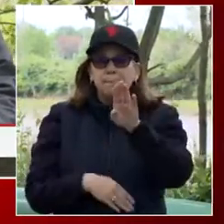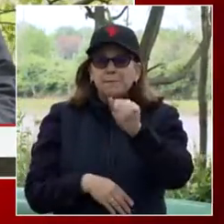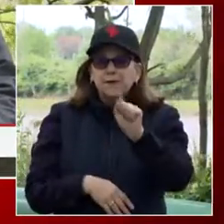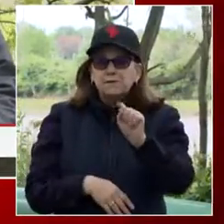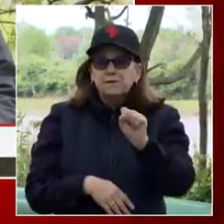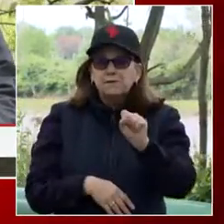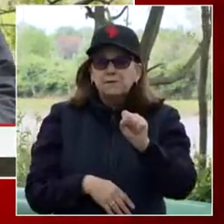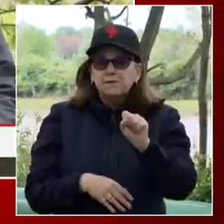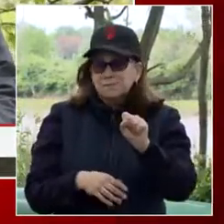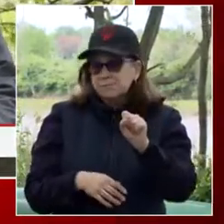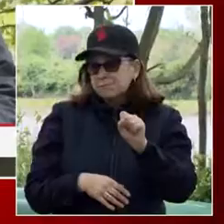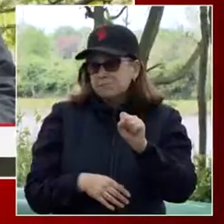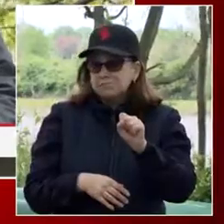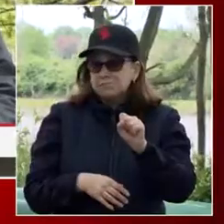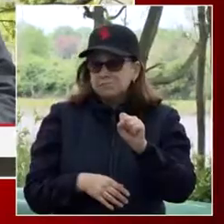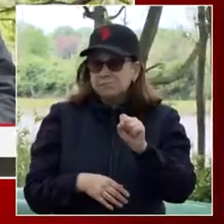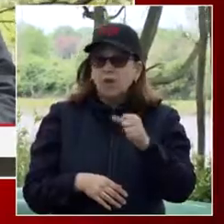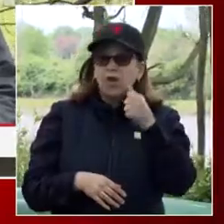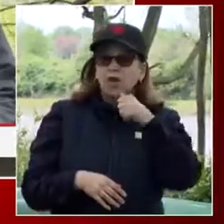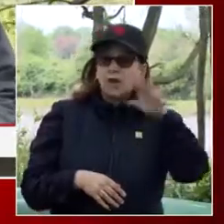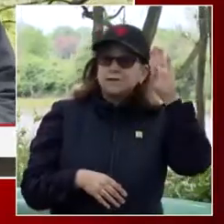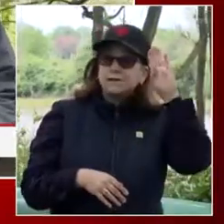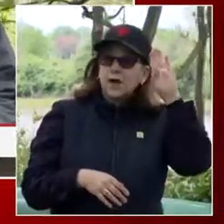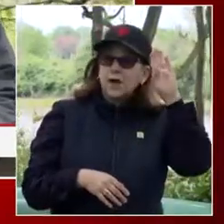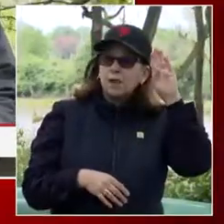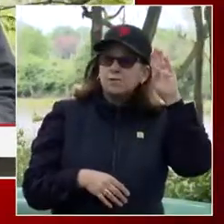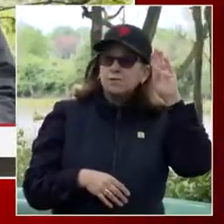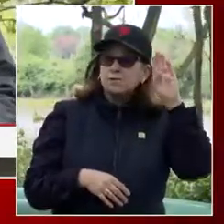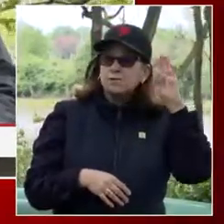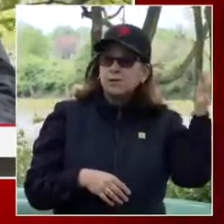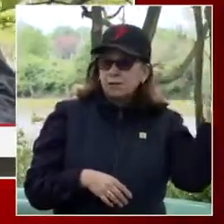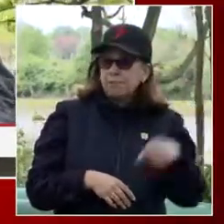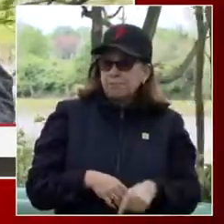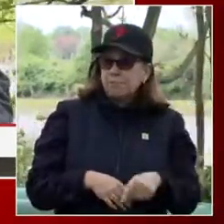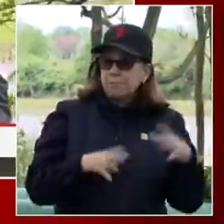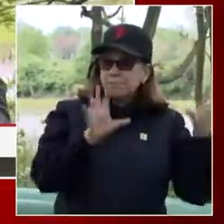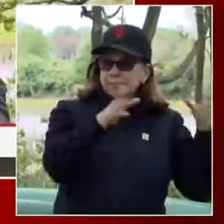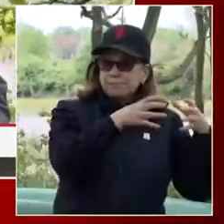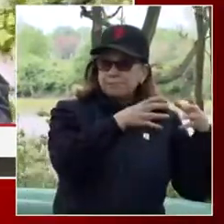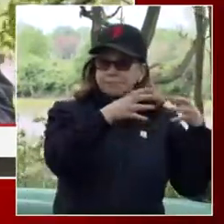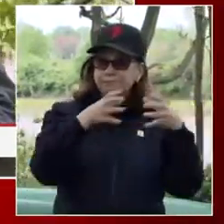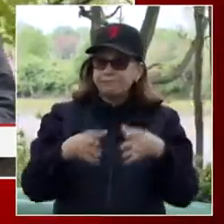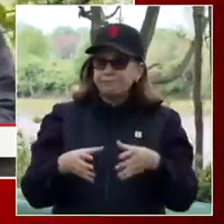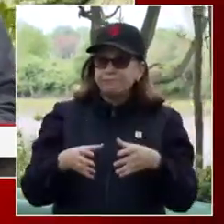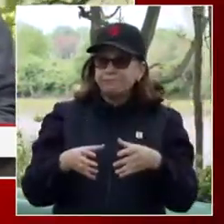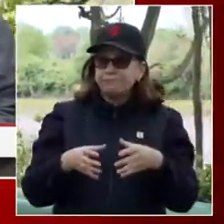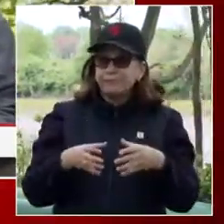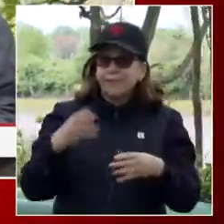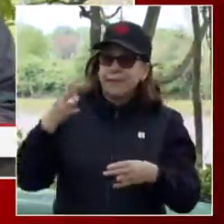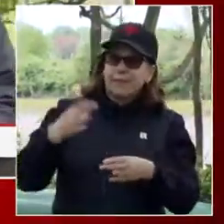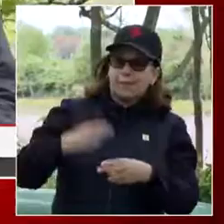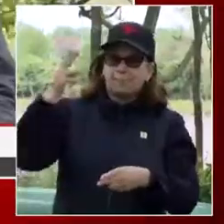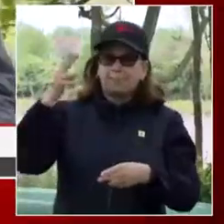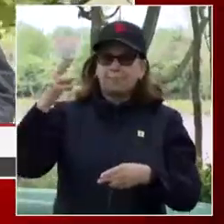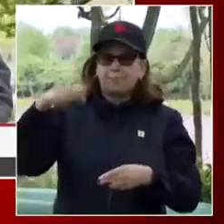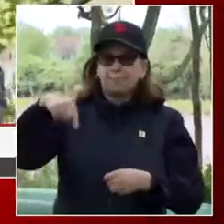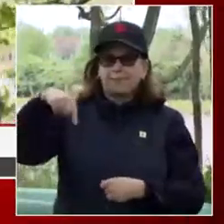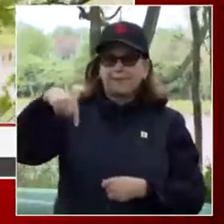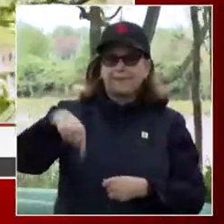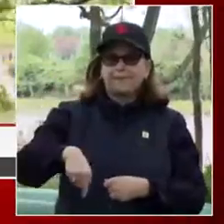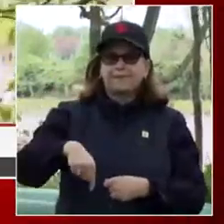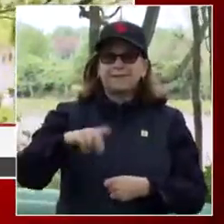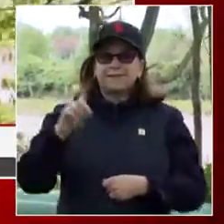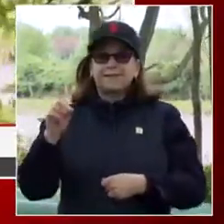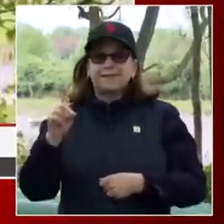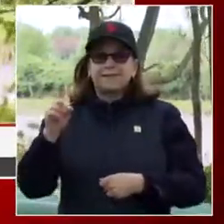why they were able to get the council to name the bat as the district mammal, state mammal.